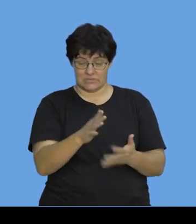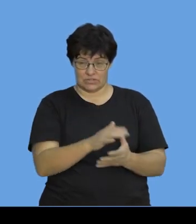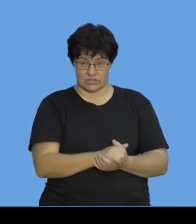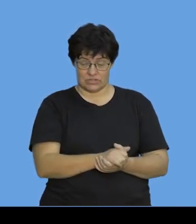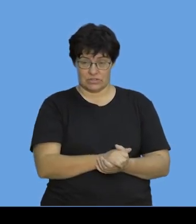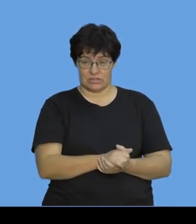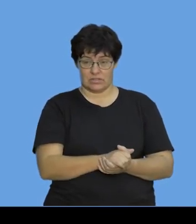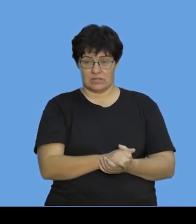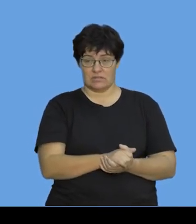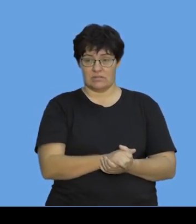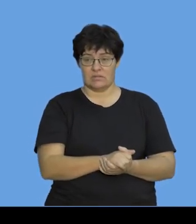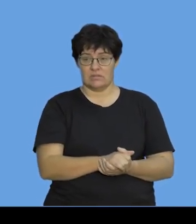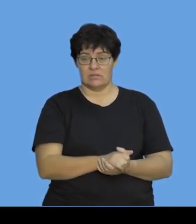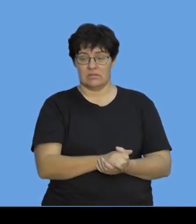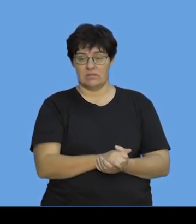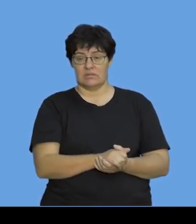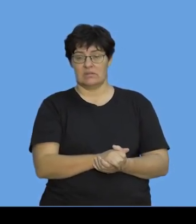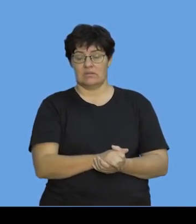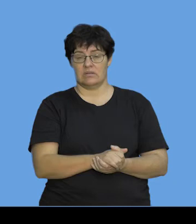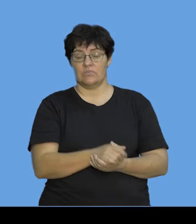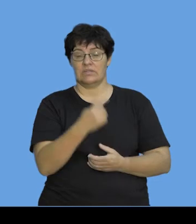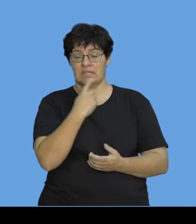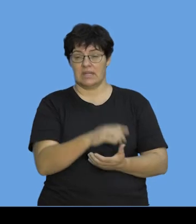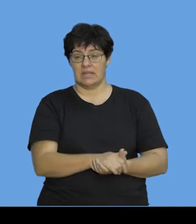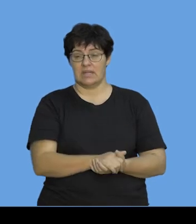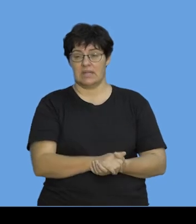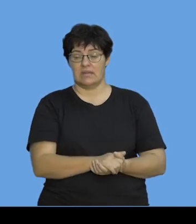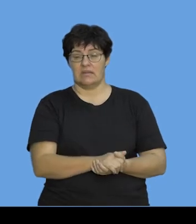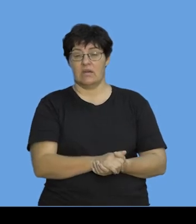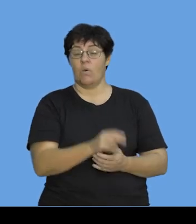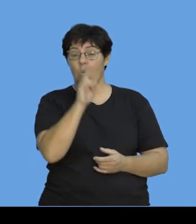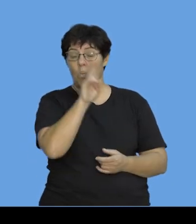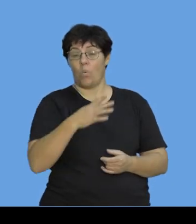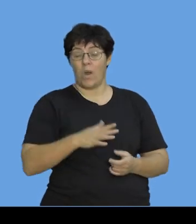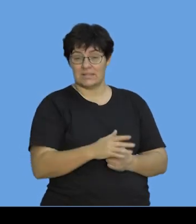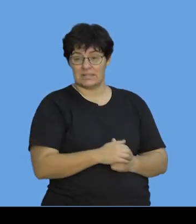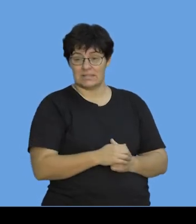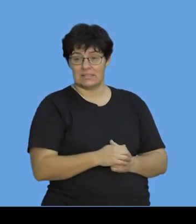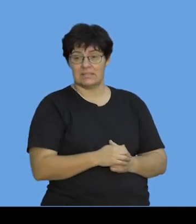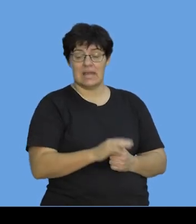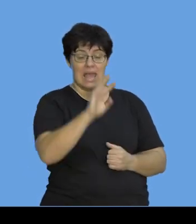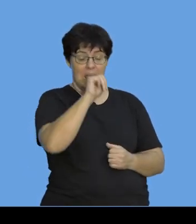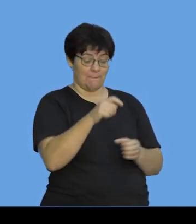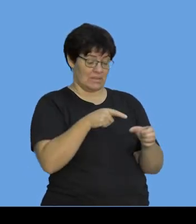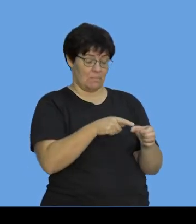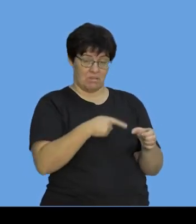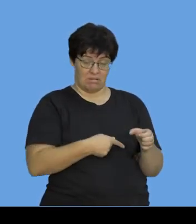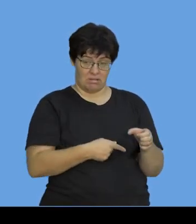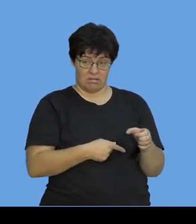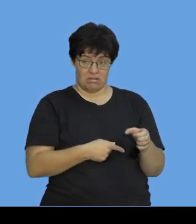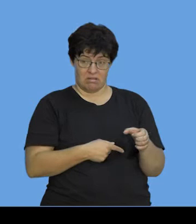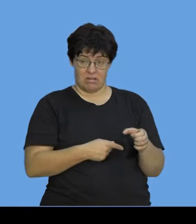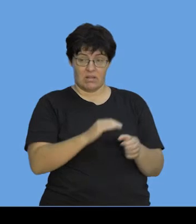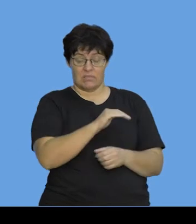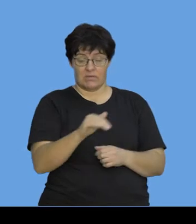to get at the end. So we are saying that we are looking for the mass of the sample that will be formed divided